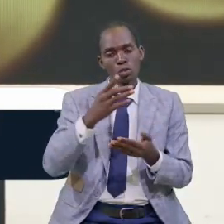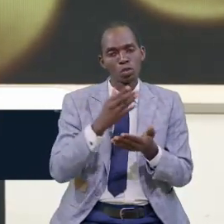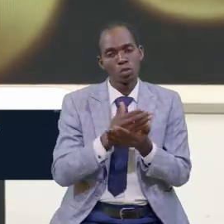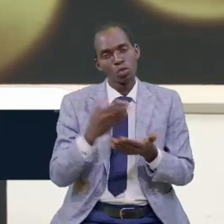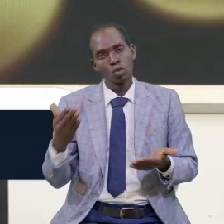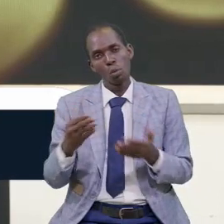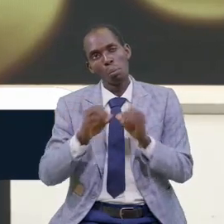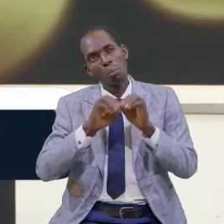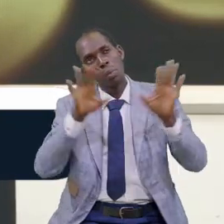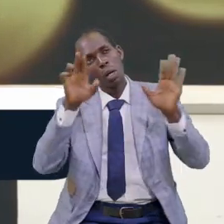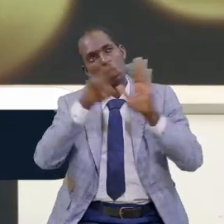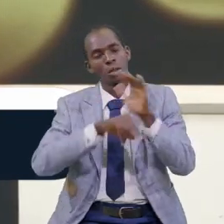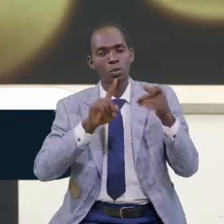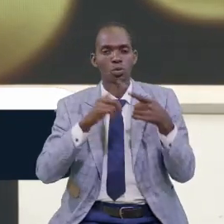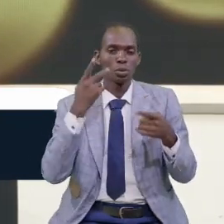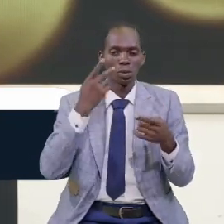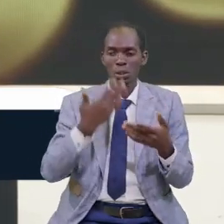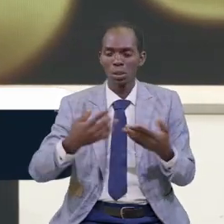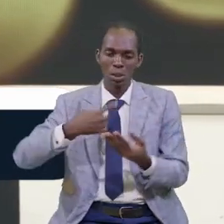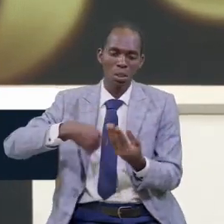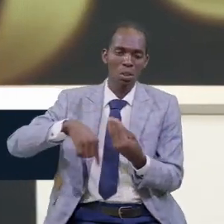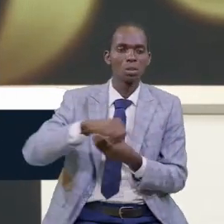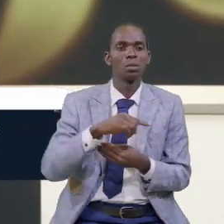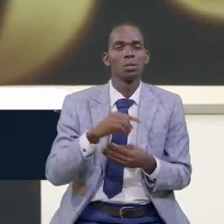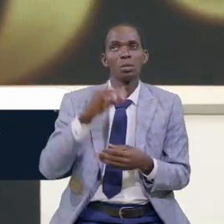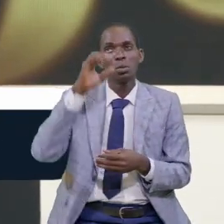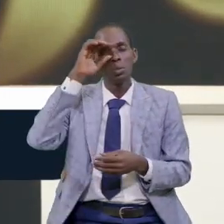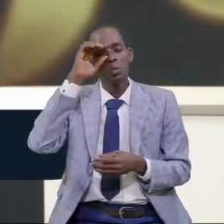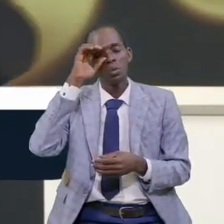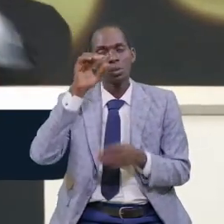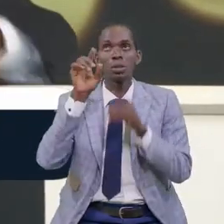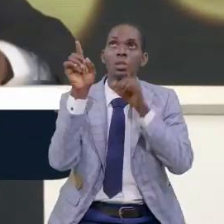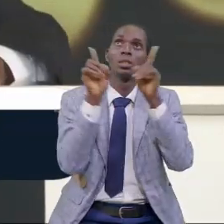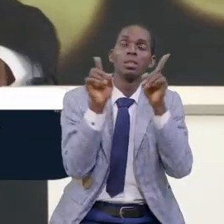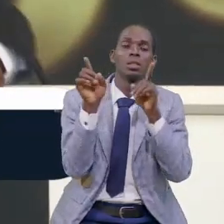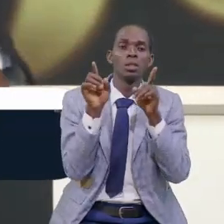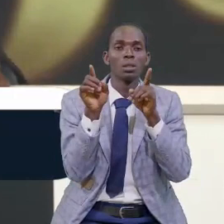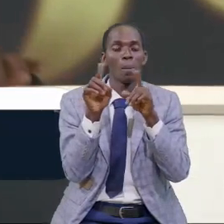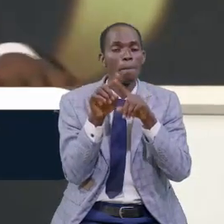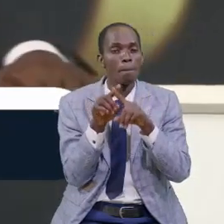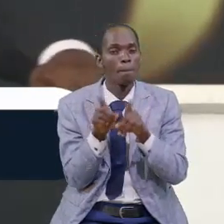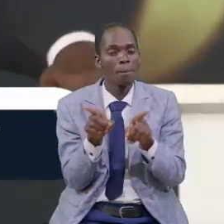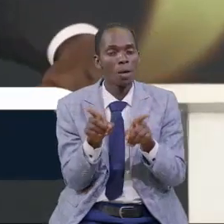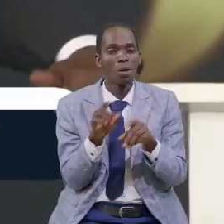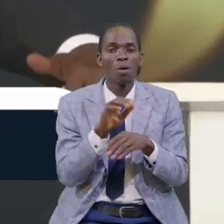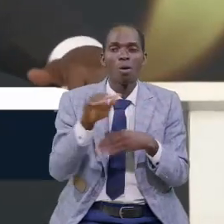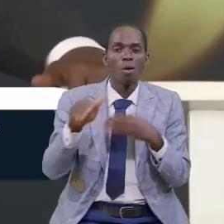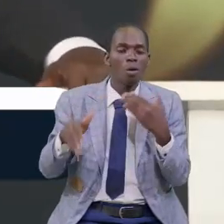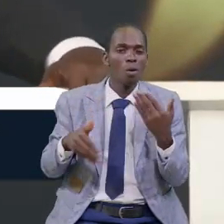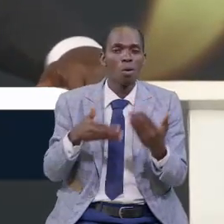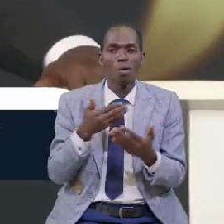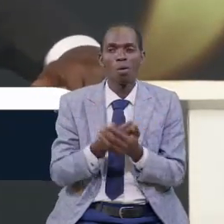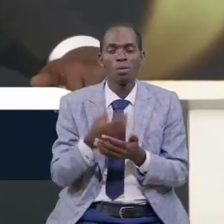you, of the moon, of the stars. But all those sources of